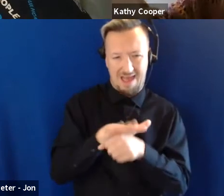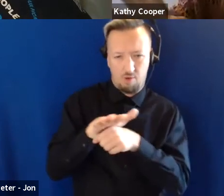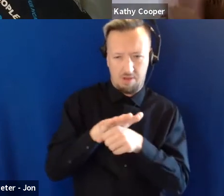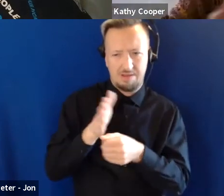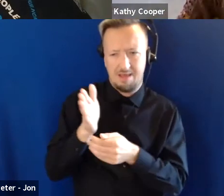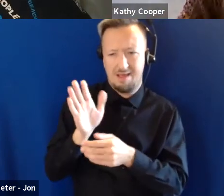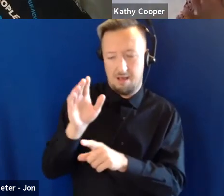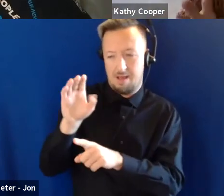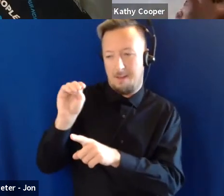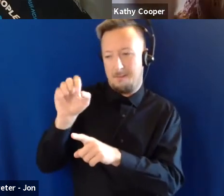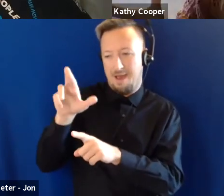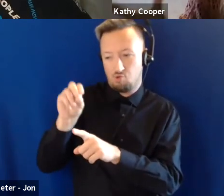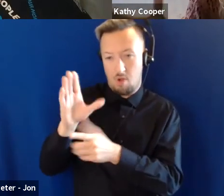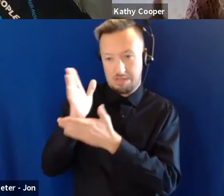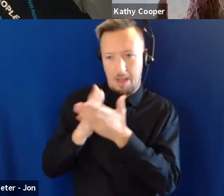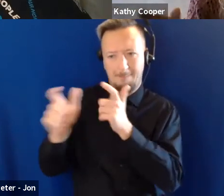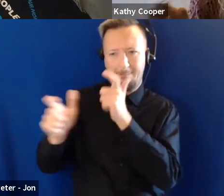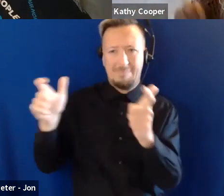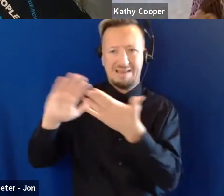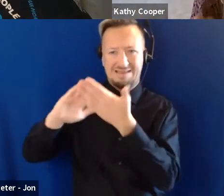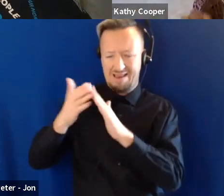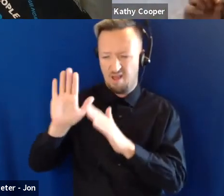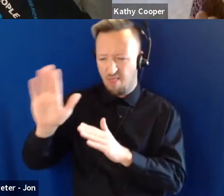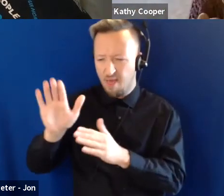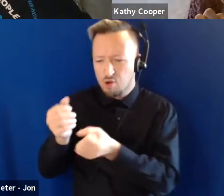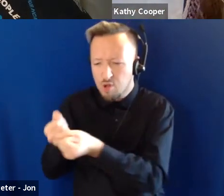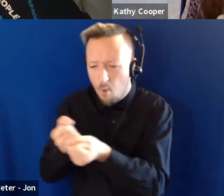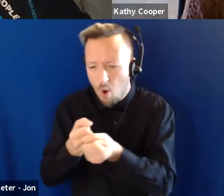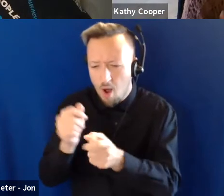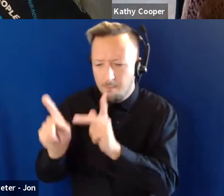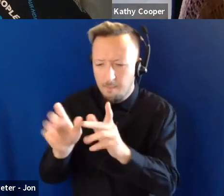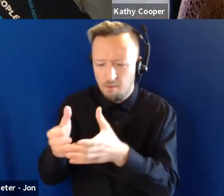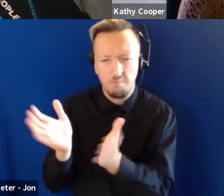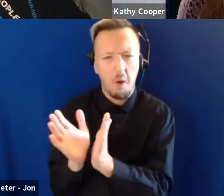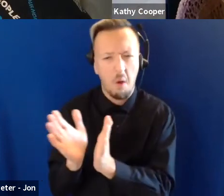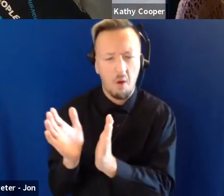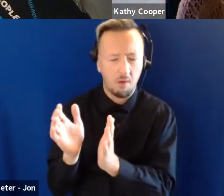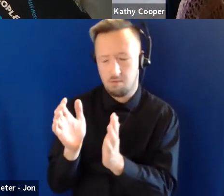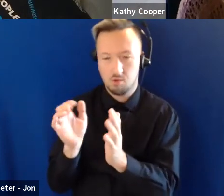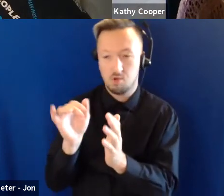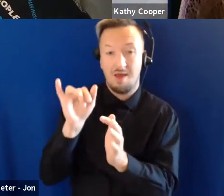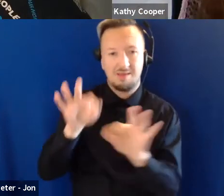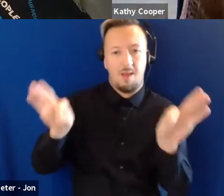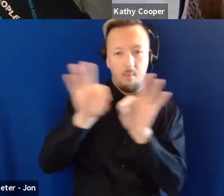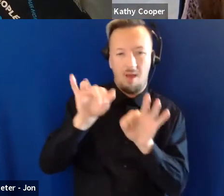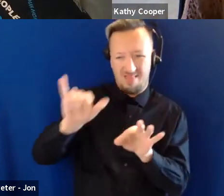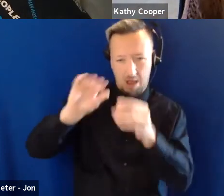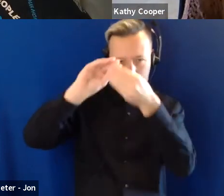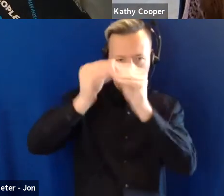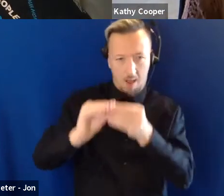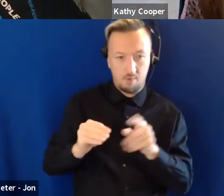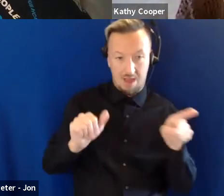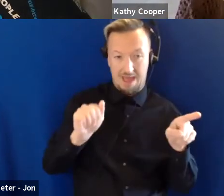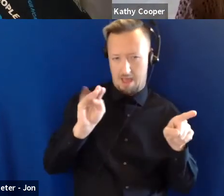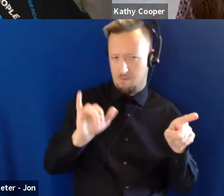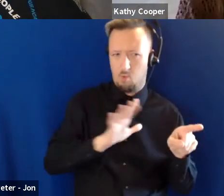not even going into that, but just, you know, it's a very good thing to do to put that type of data together. And Amy was a huge piece of